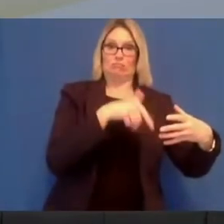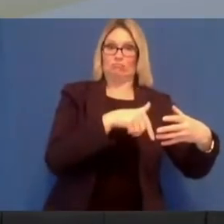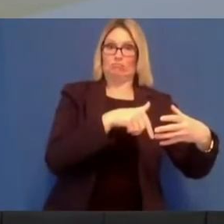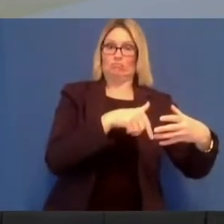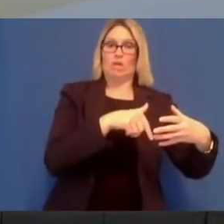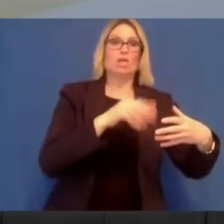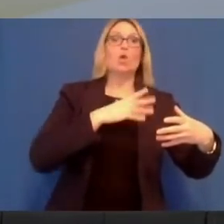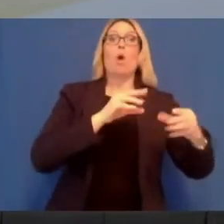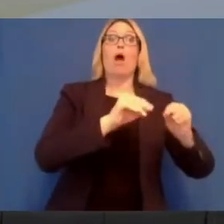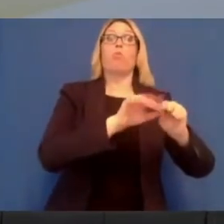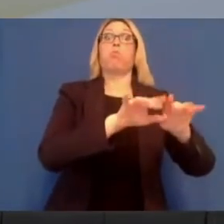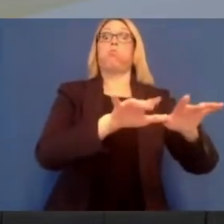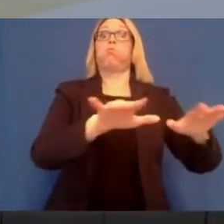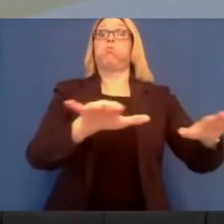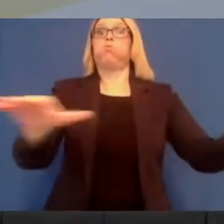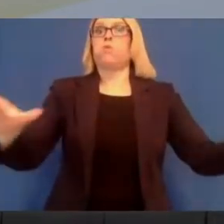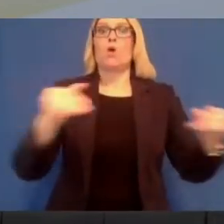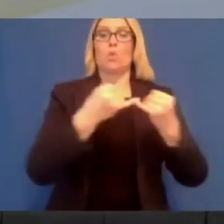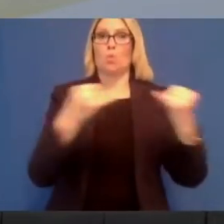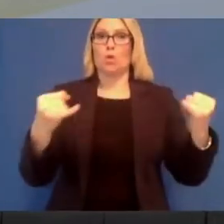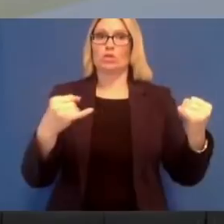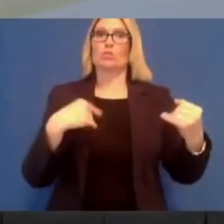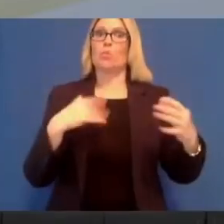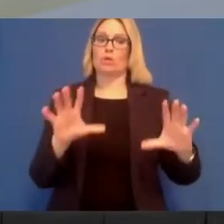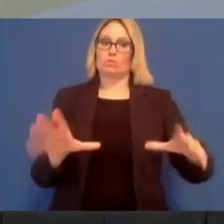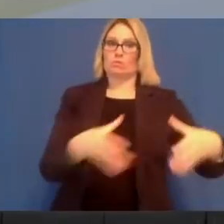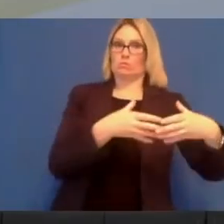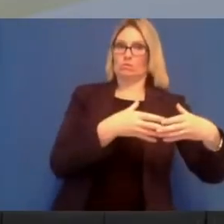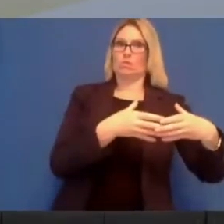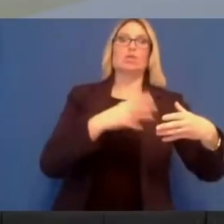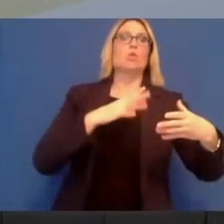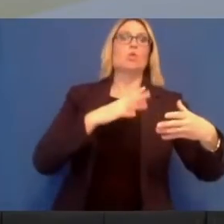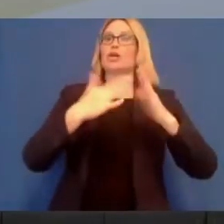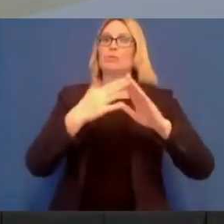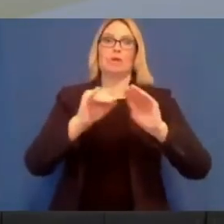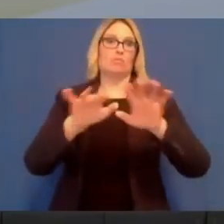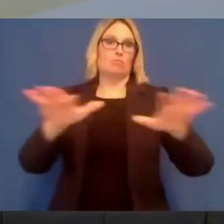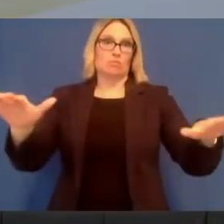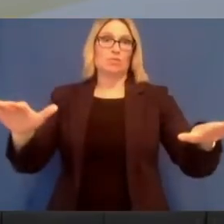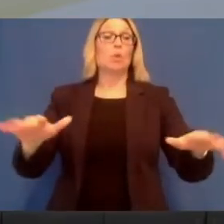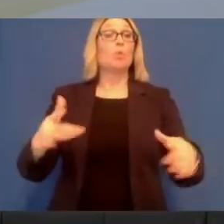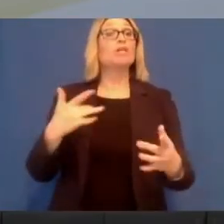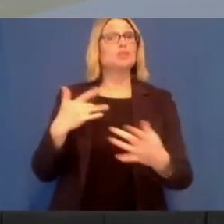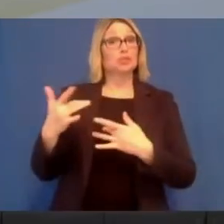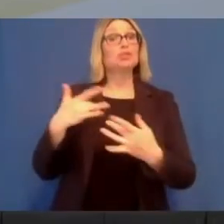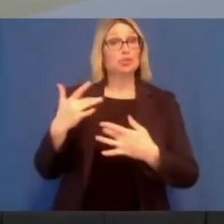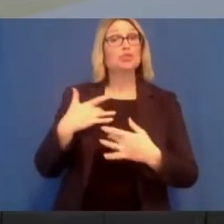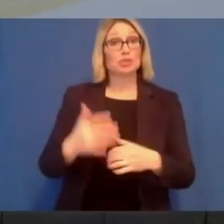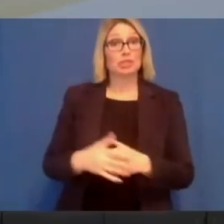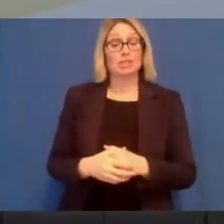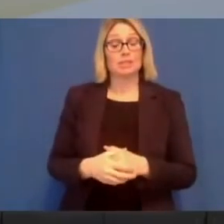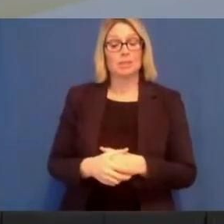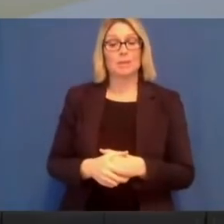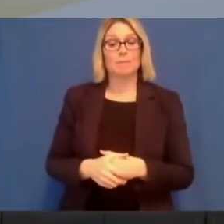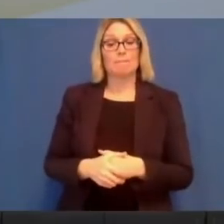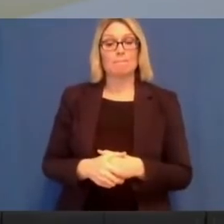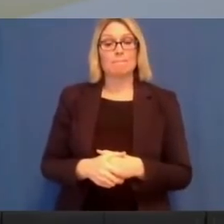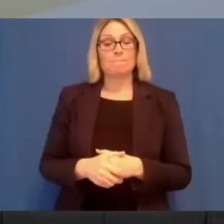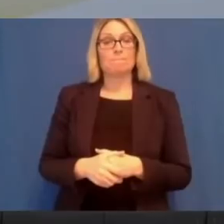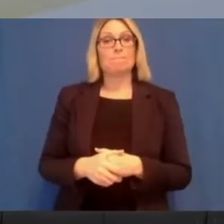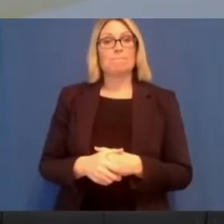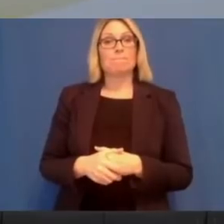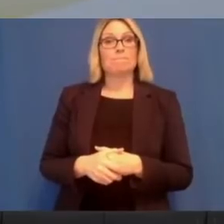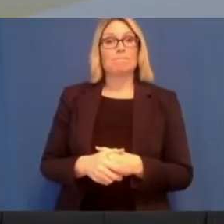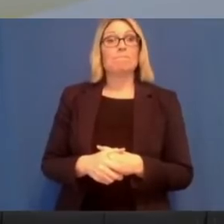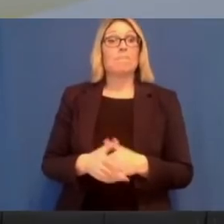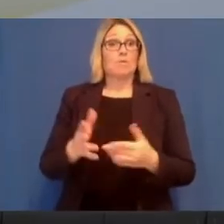spread into any kind of widespread community transmission. So it's concerning for it, but I would not